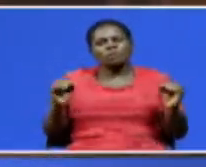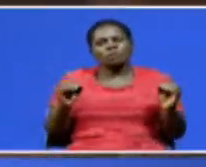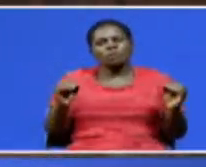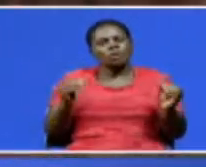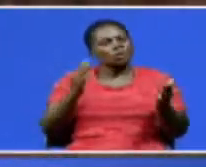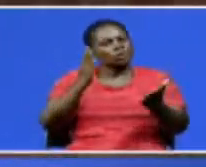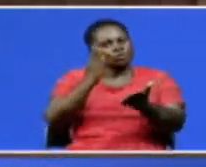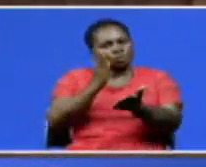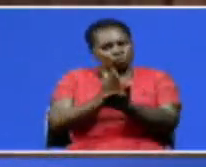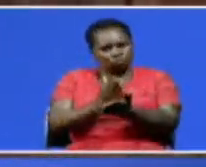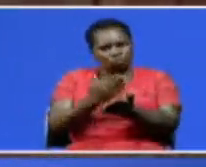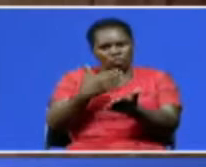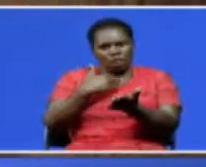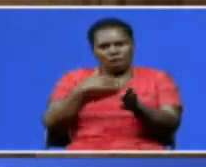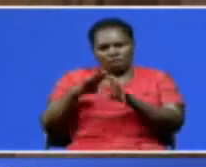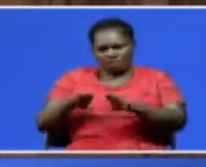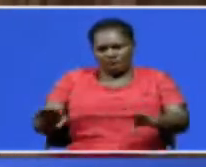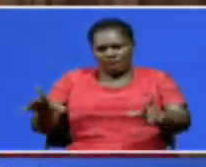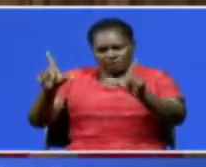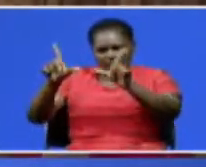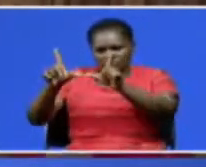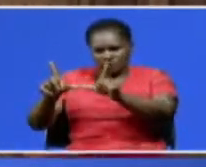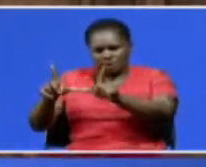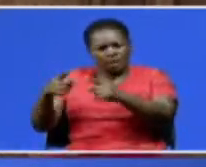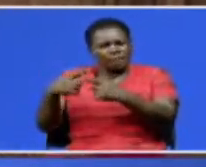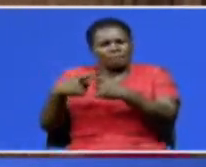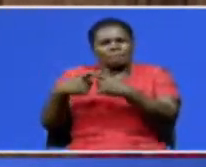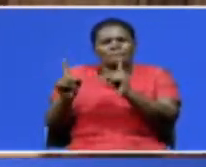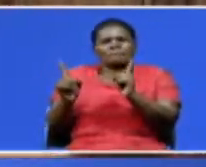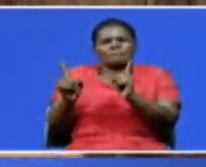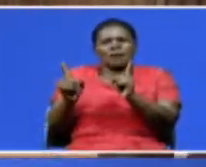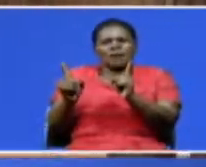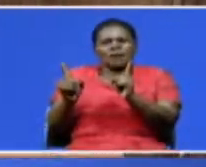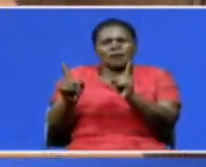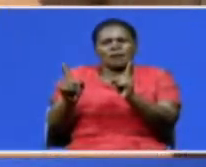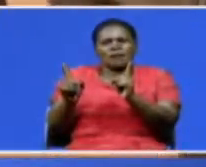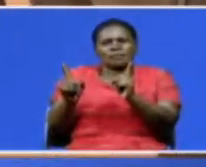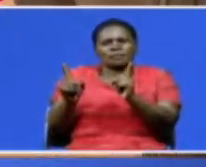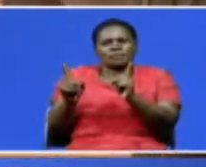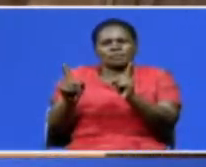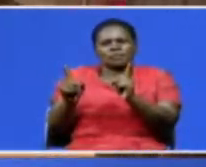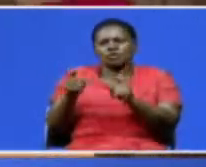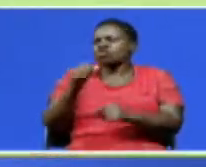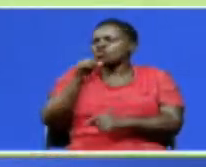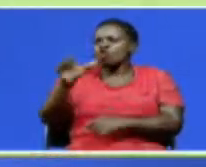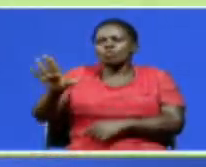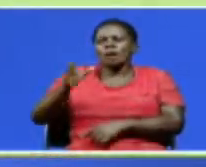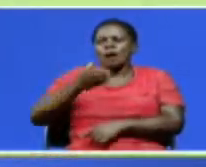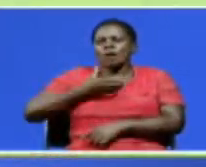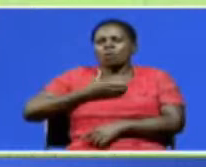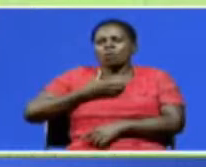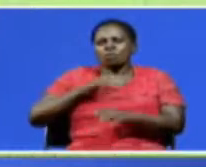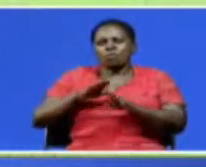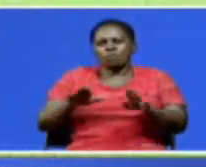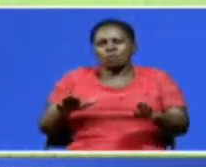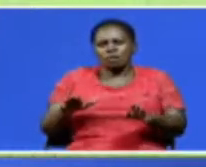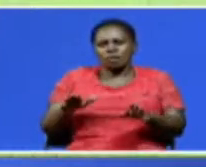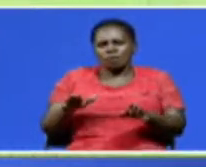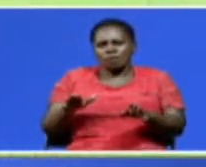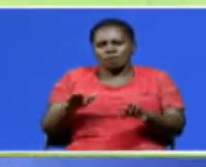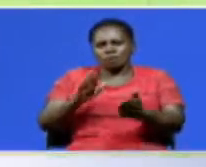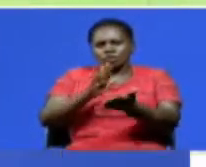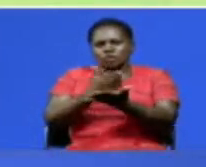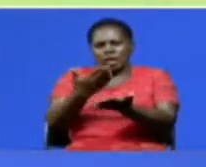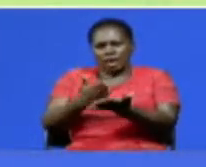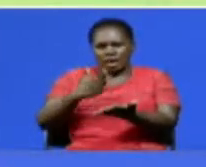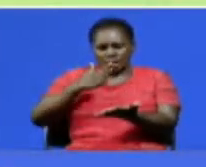Although she is now in possession of a title deed, she says it is not of the piece of land she owns. Upande hii na hii